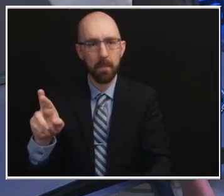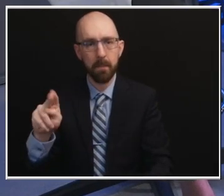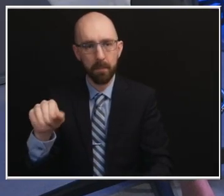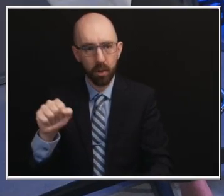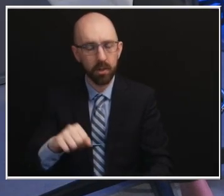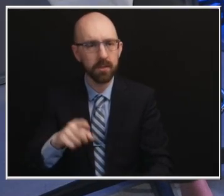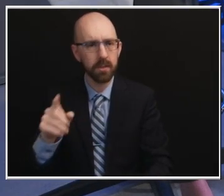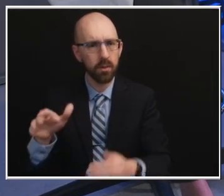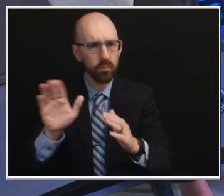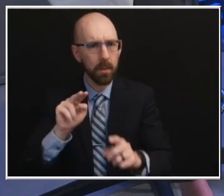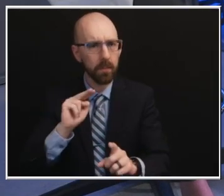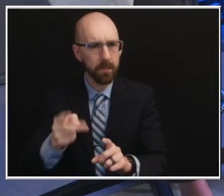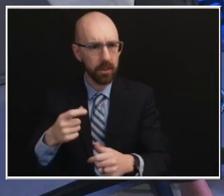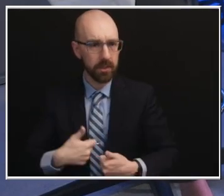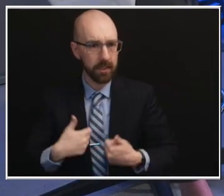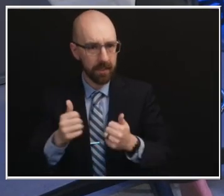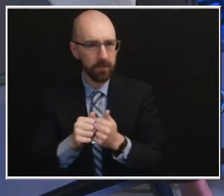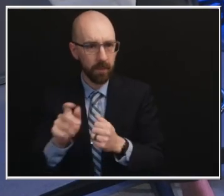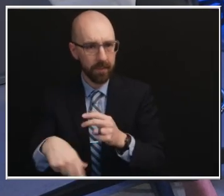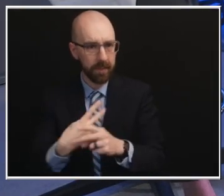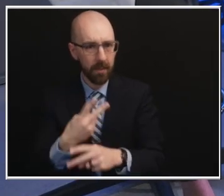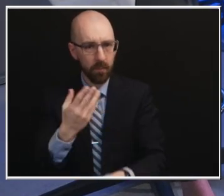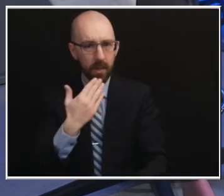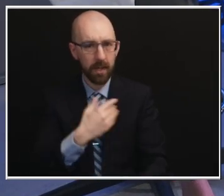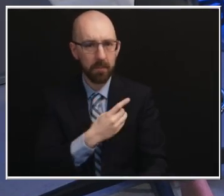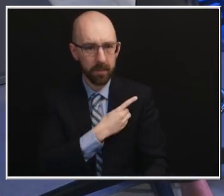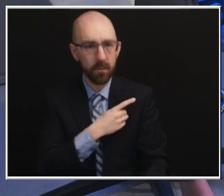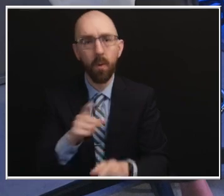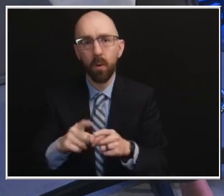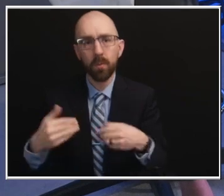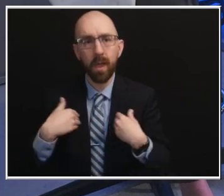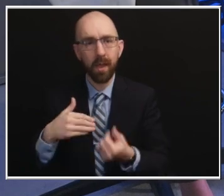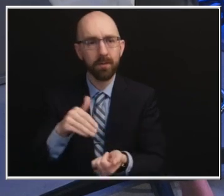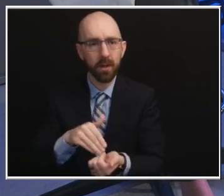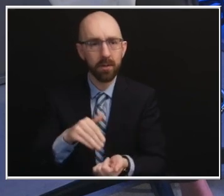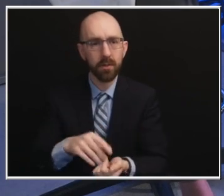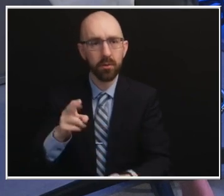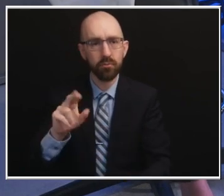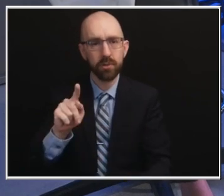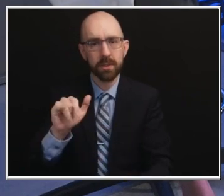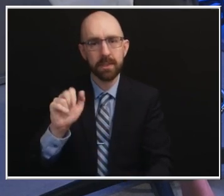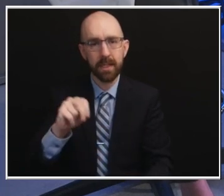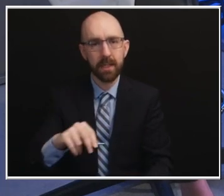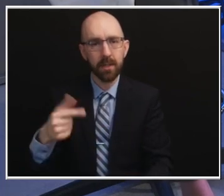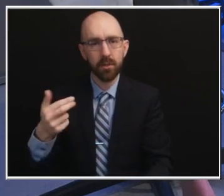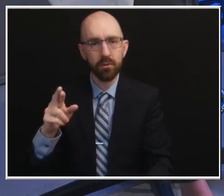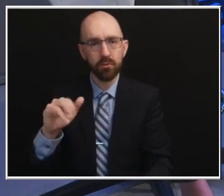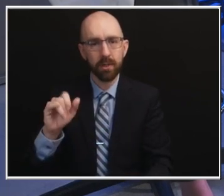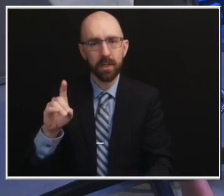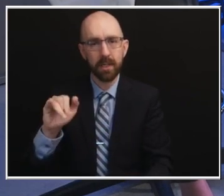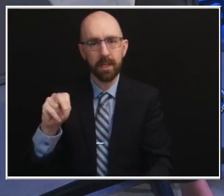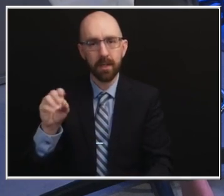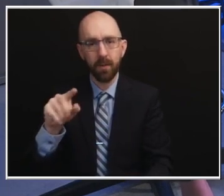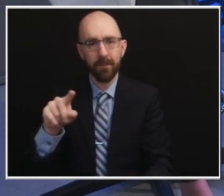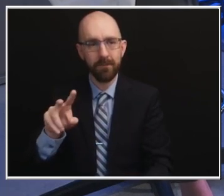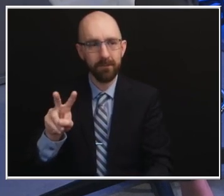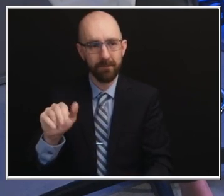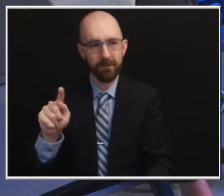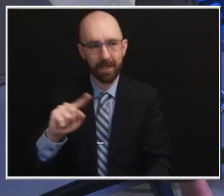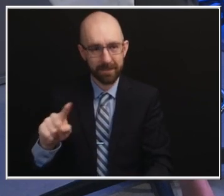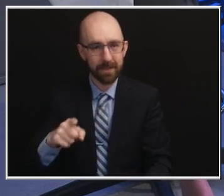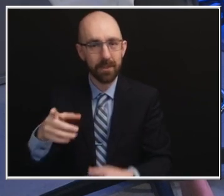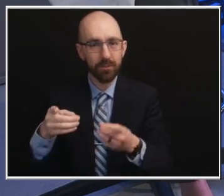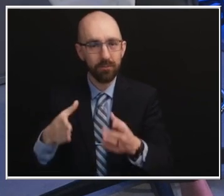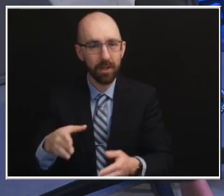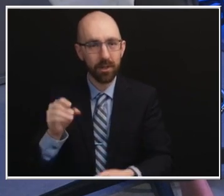with type 1 diabetes. We also have Dr. Kristen Gurdinovac, who is also an endocrinologist and the director of the Cray